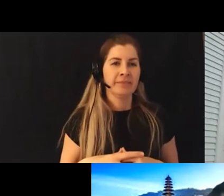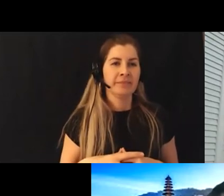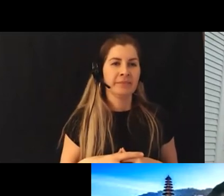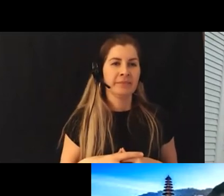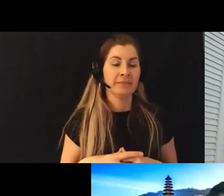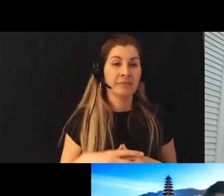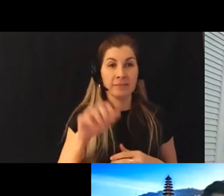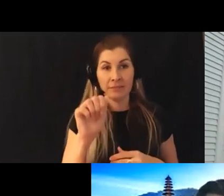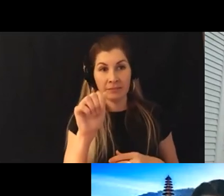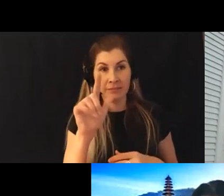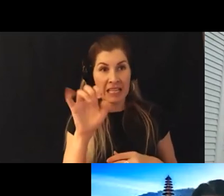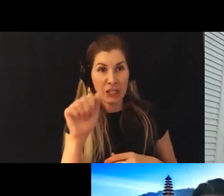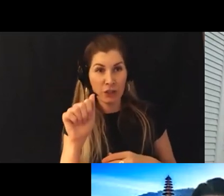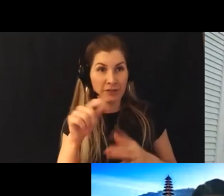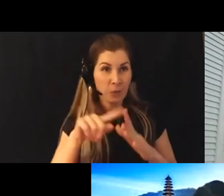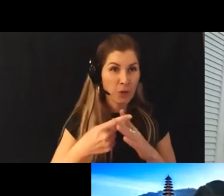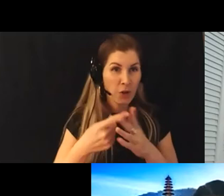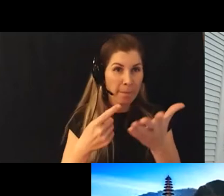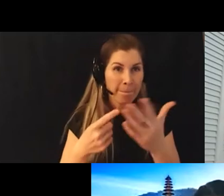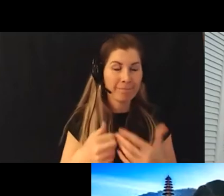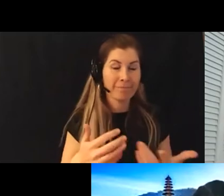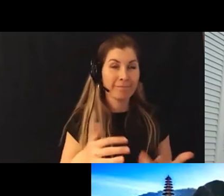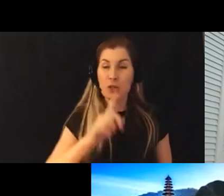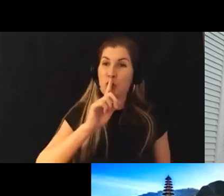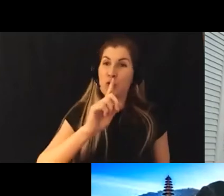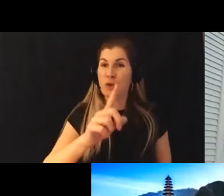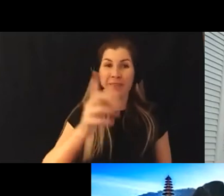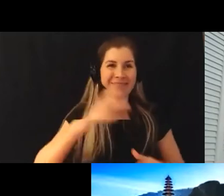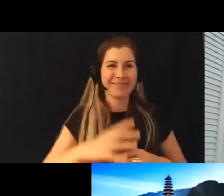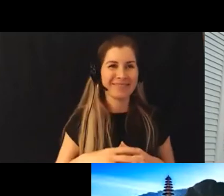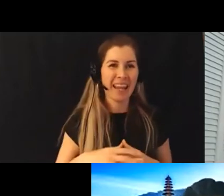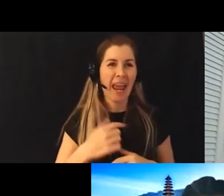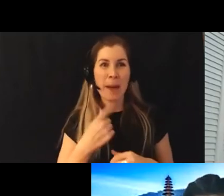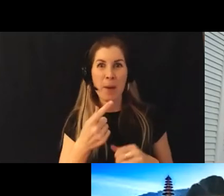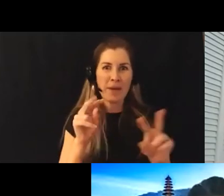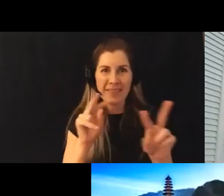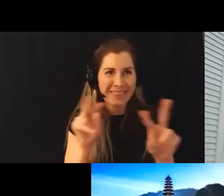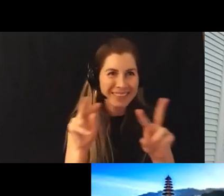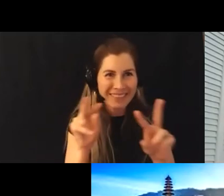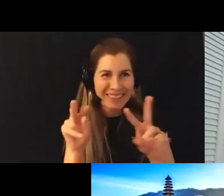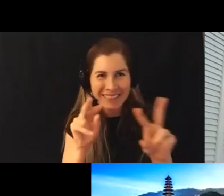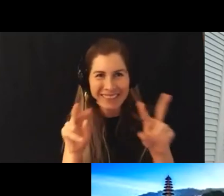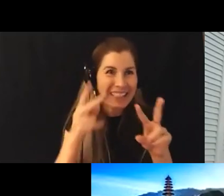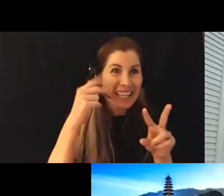Alysia, you want to start? Sure, absolutely. Yeah, I'm always looking at other people's mics.